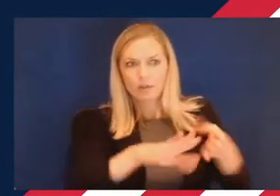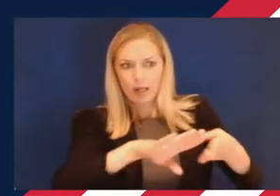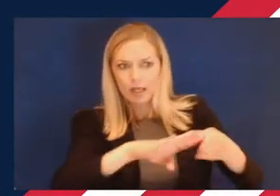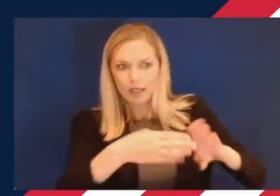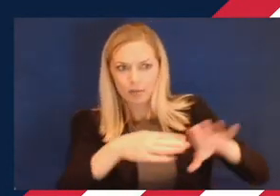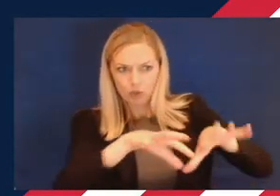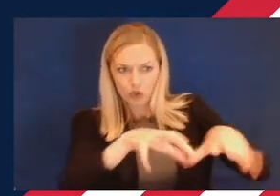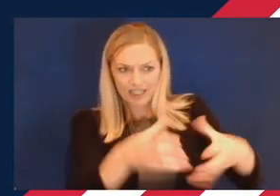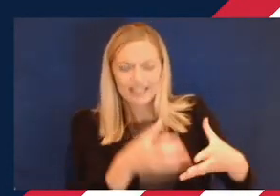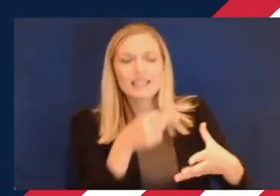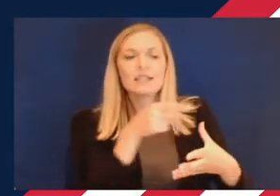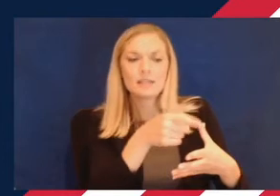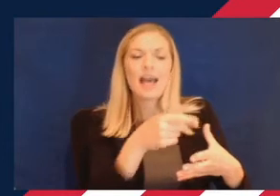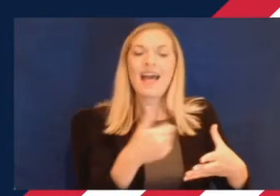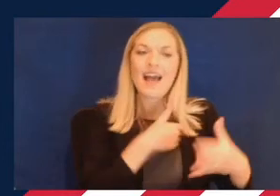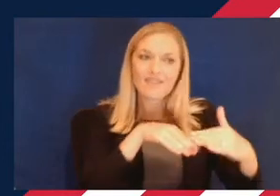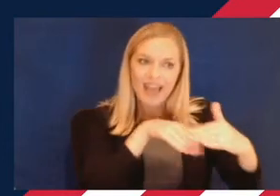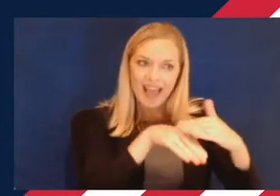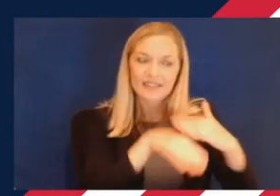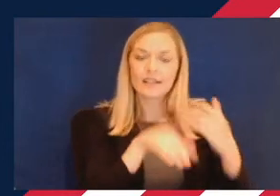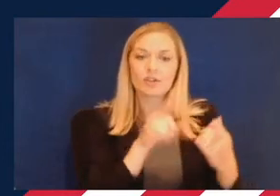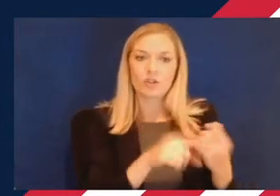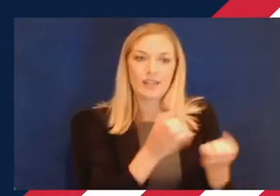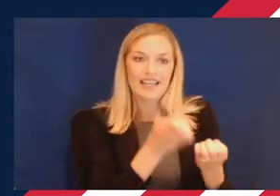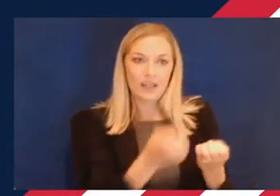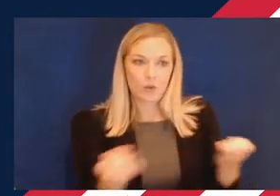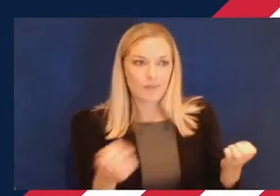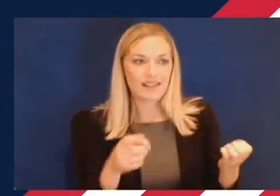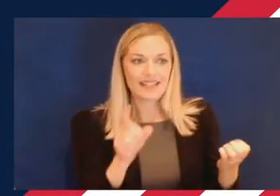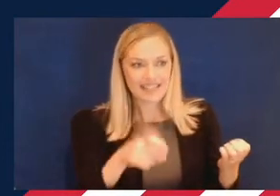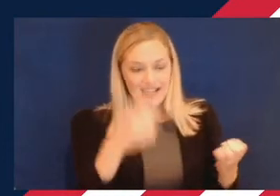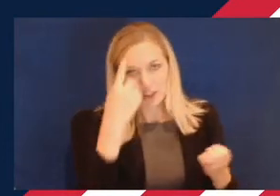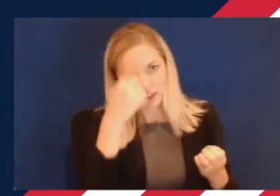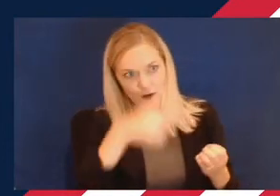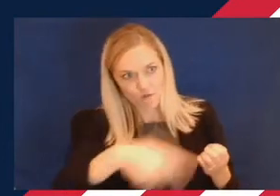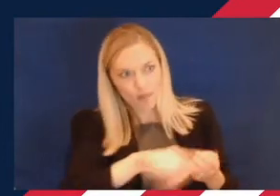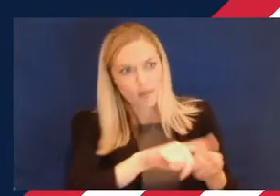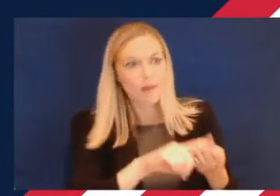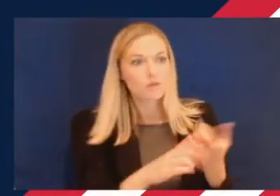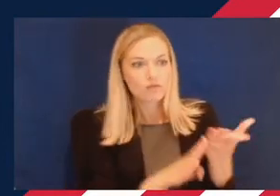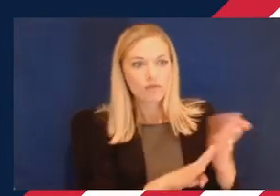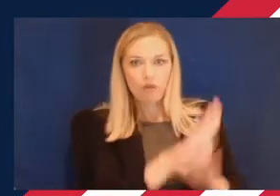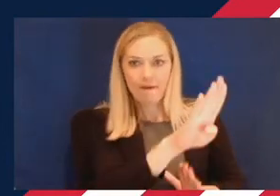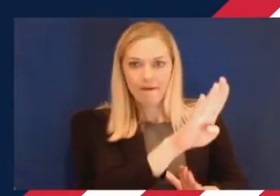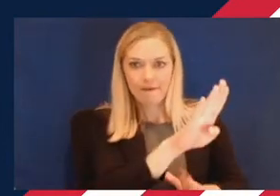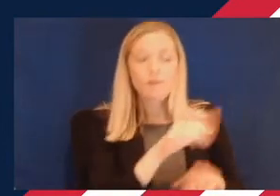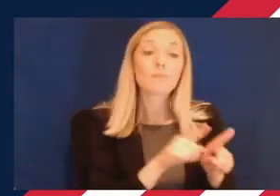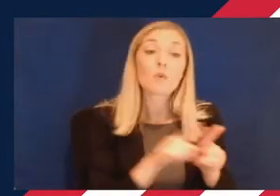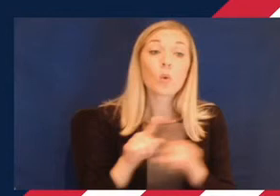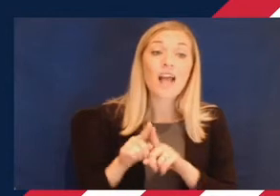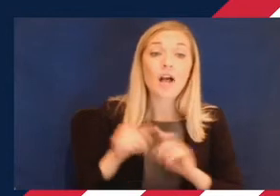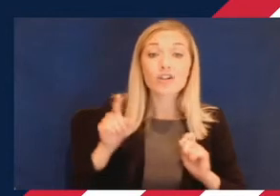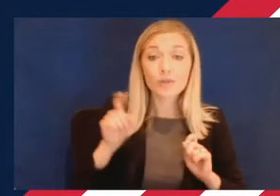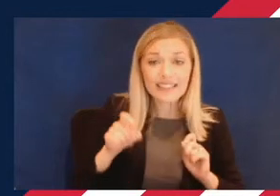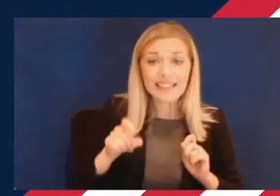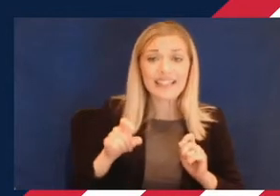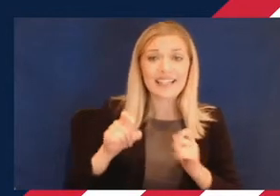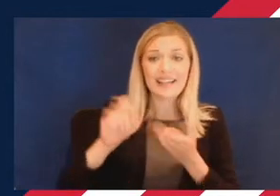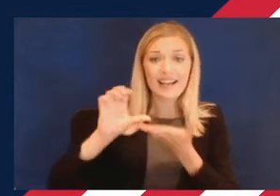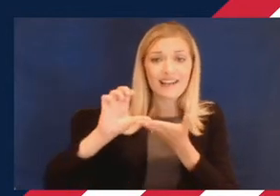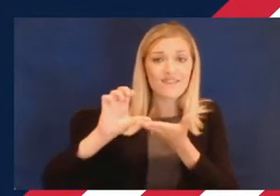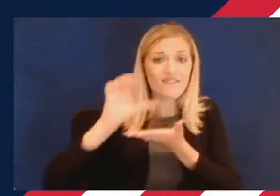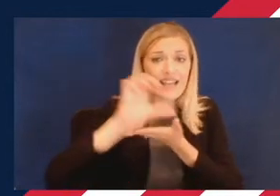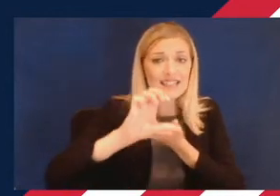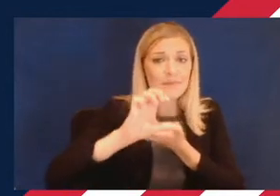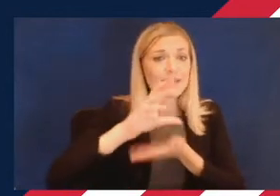to equipment that is necessary for them to thrive. We also need an investment and an exploration in